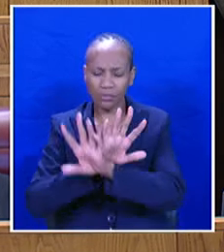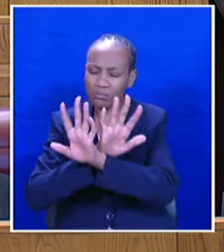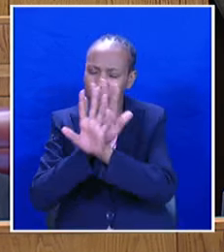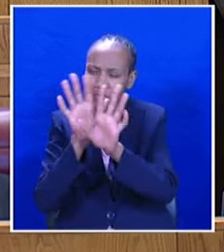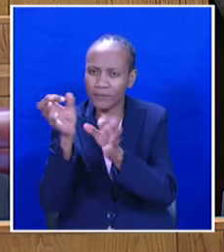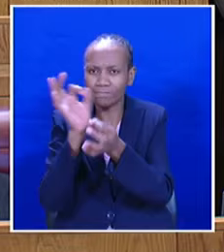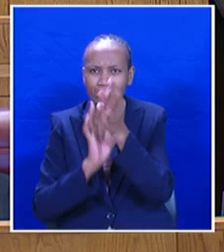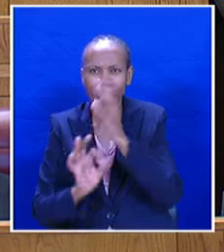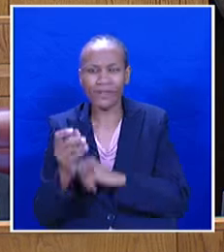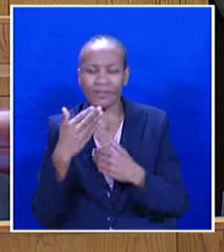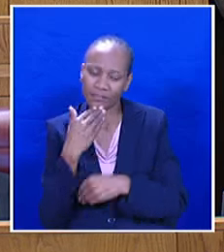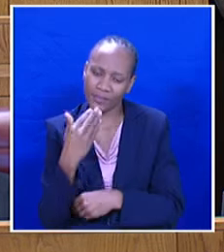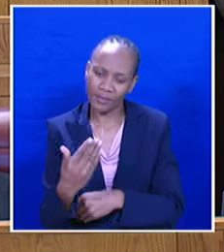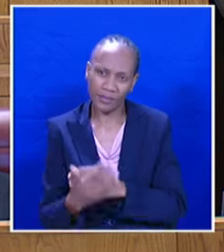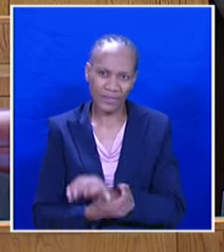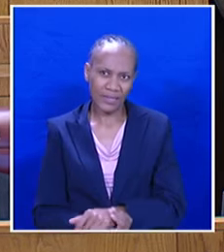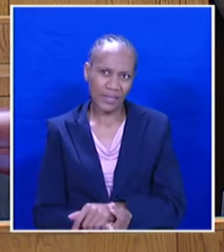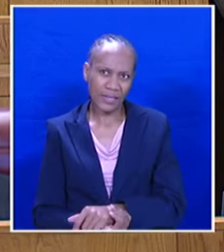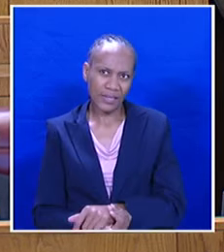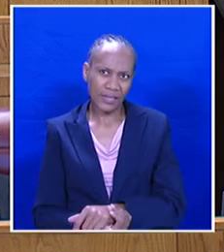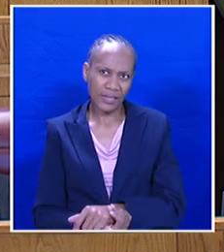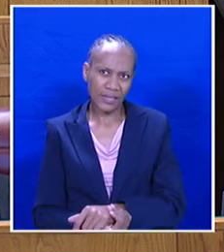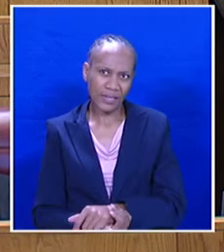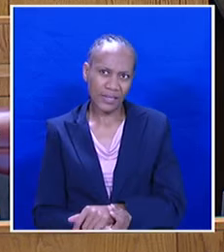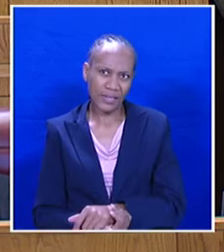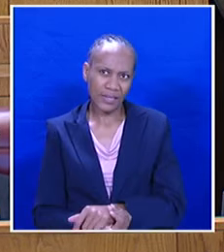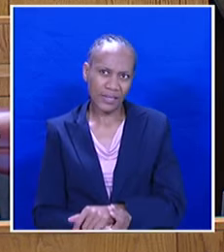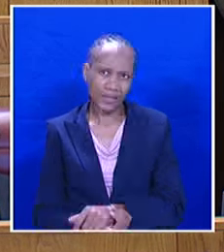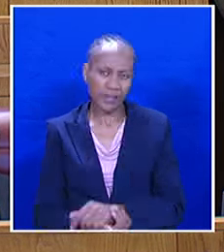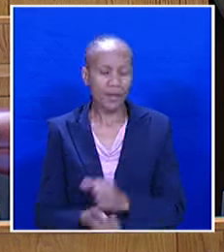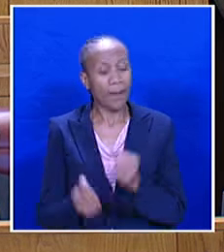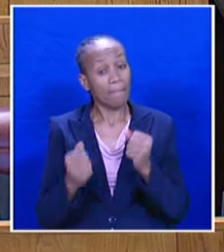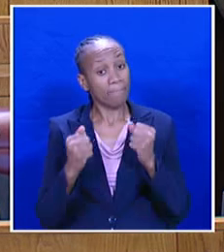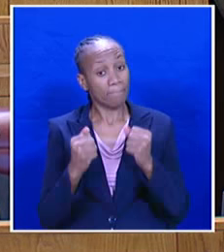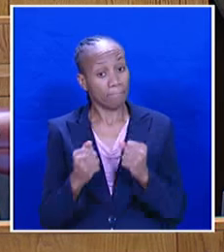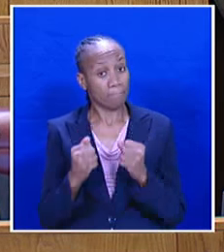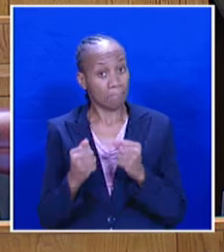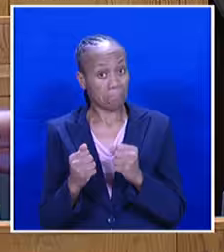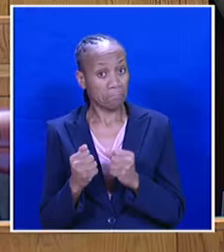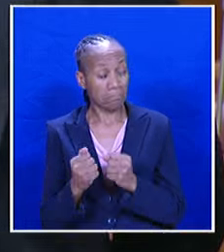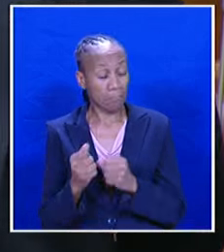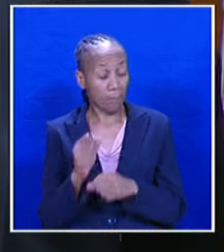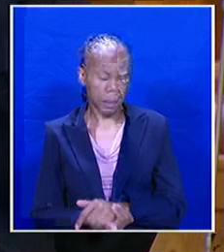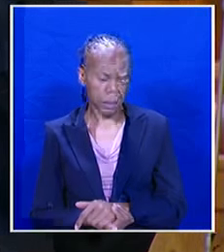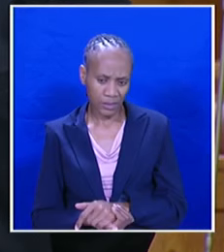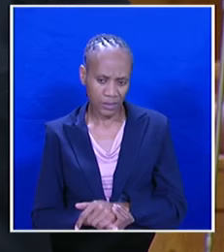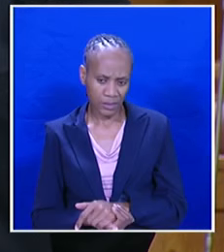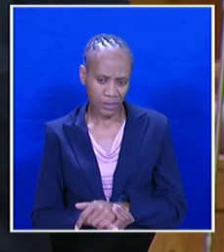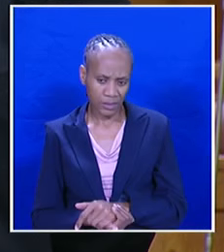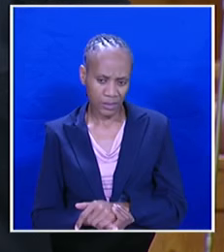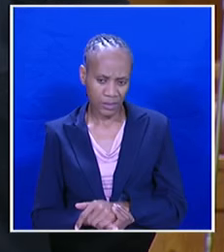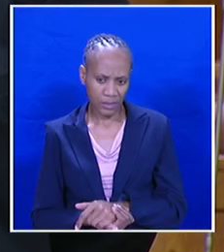ukuthi through you, Chairperson, Deputy President, is it possible maybe to give the